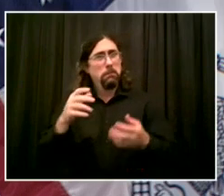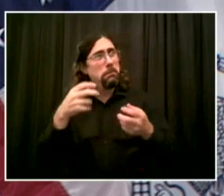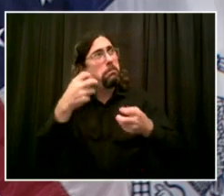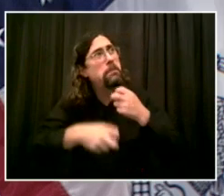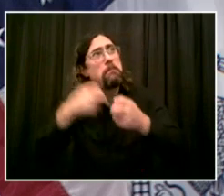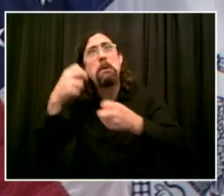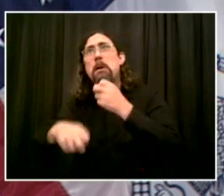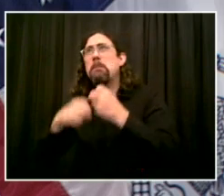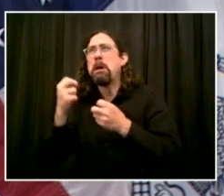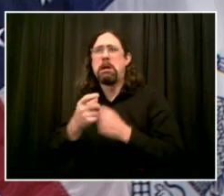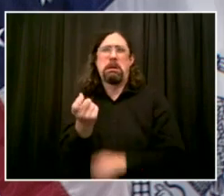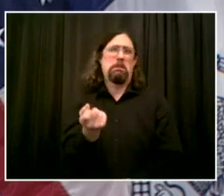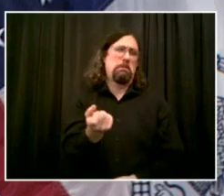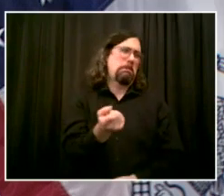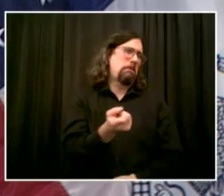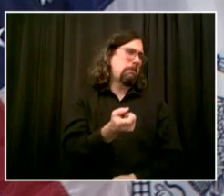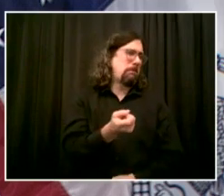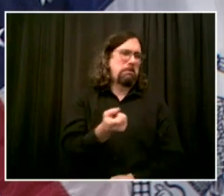and the details,